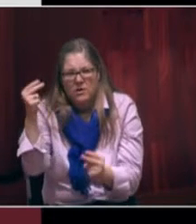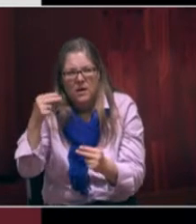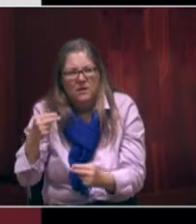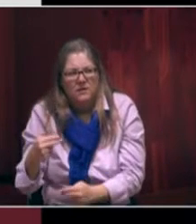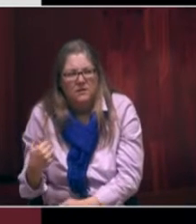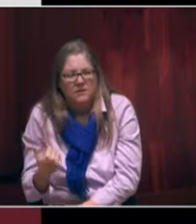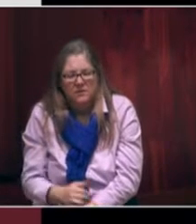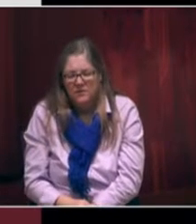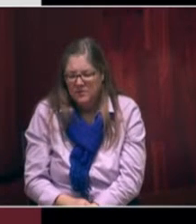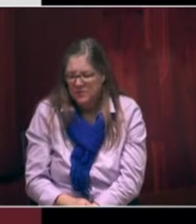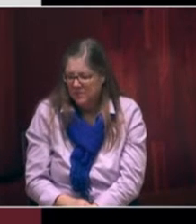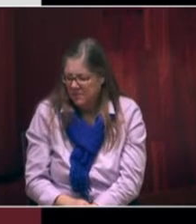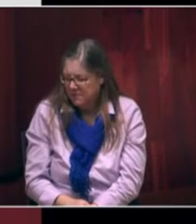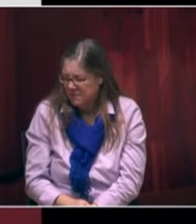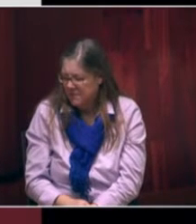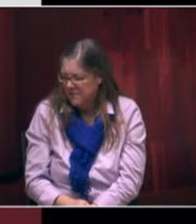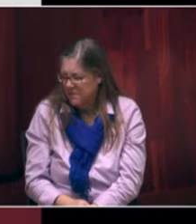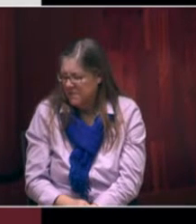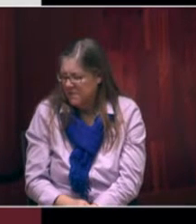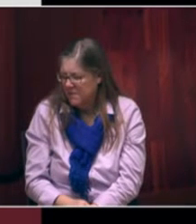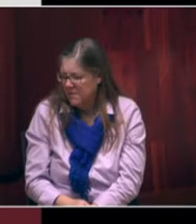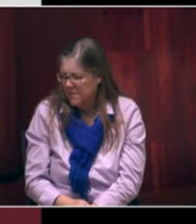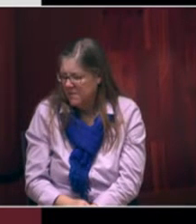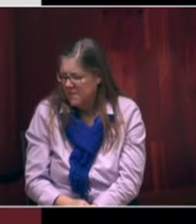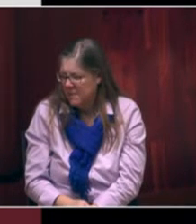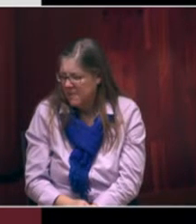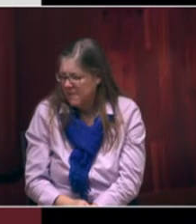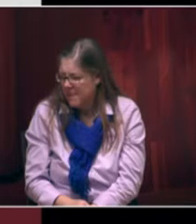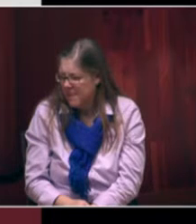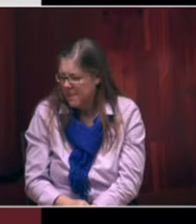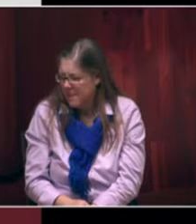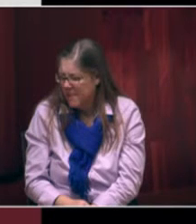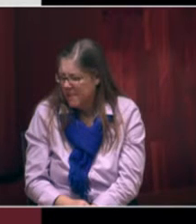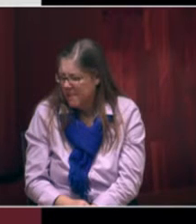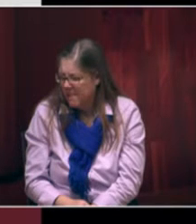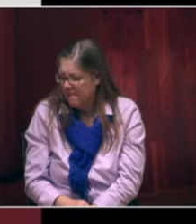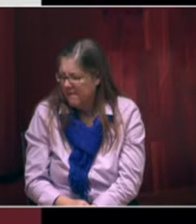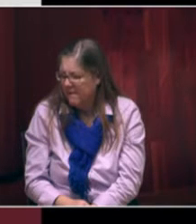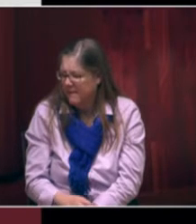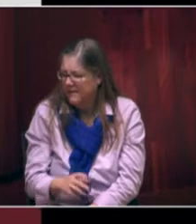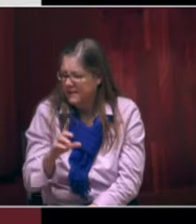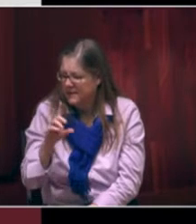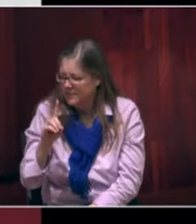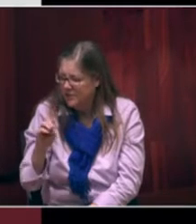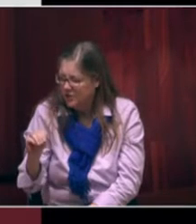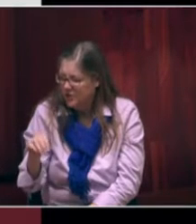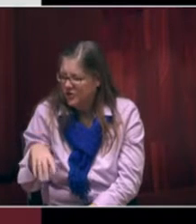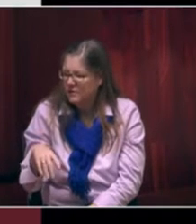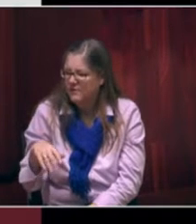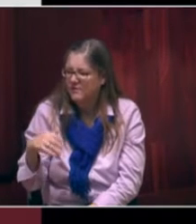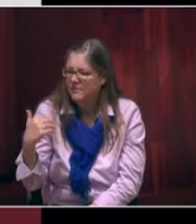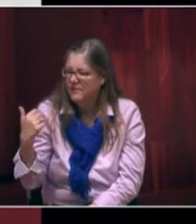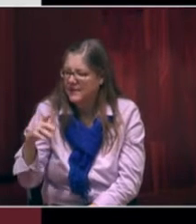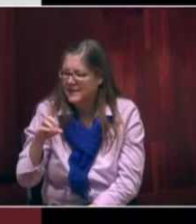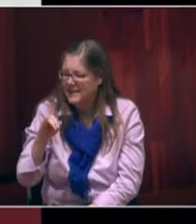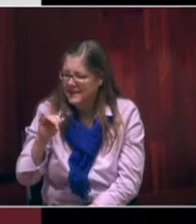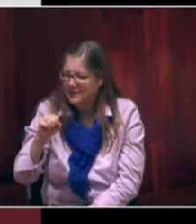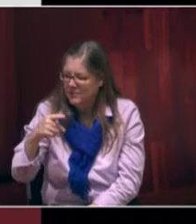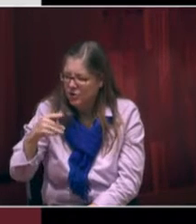just views of the screen. The first one, called ARCUS Disposition Menus, shows what